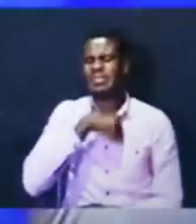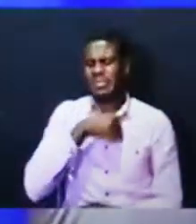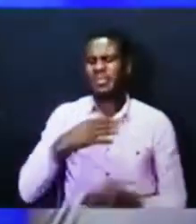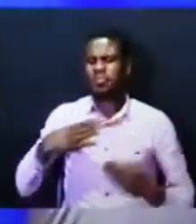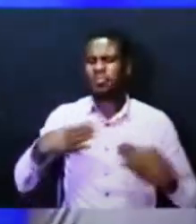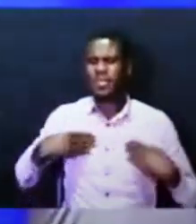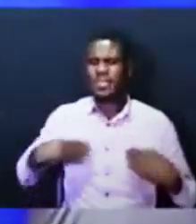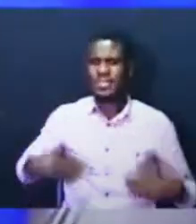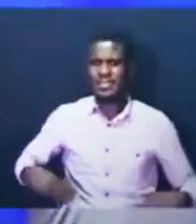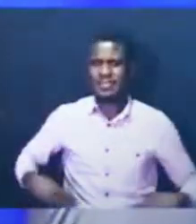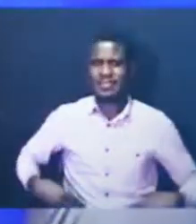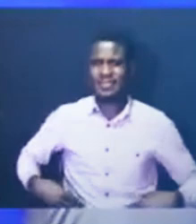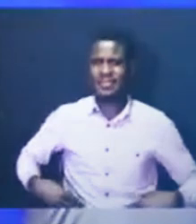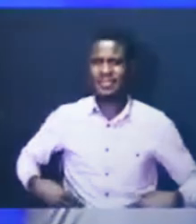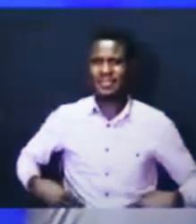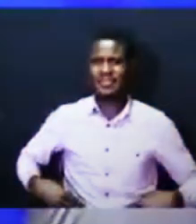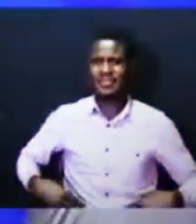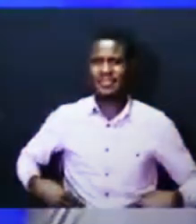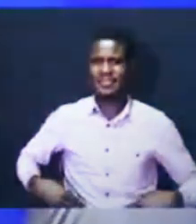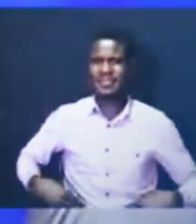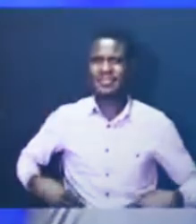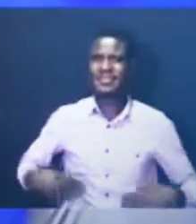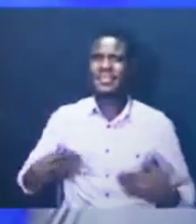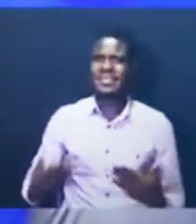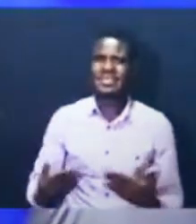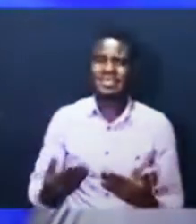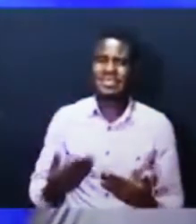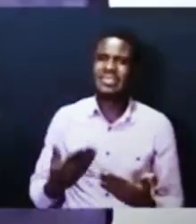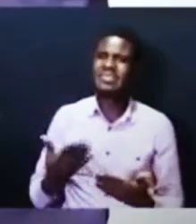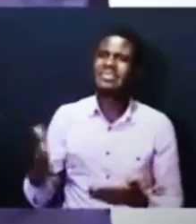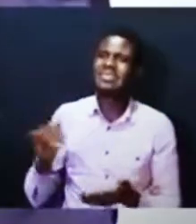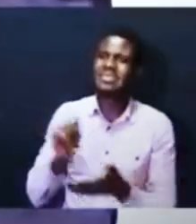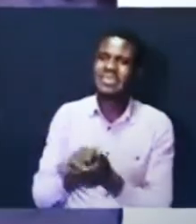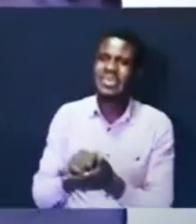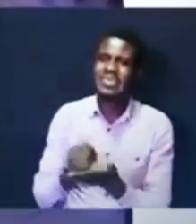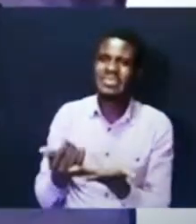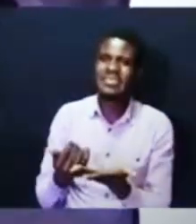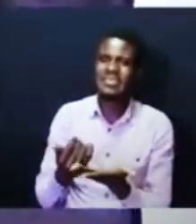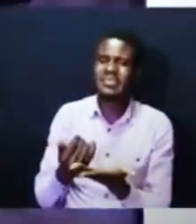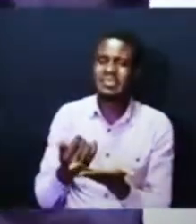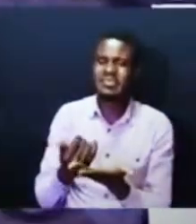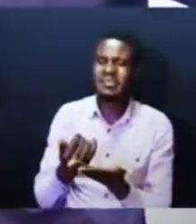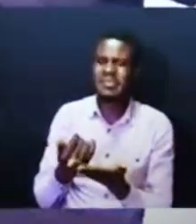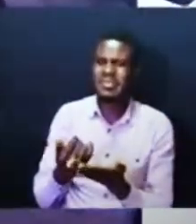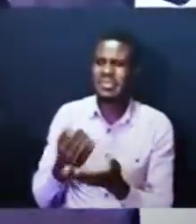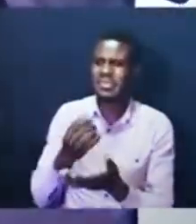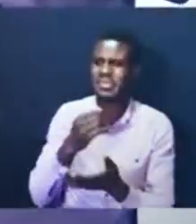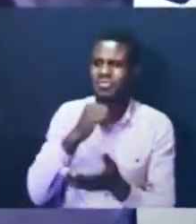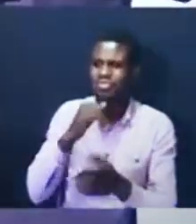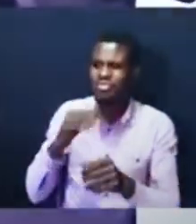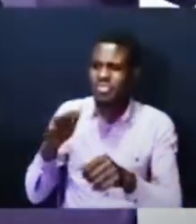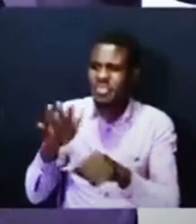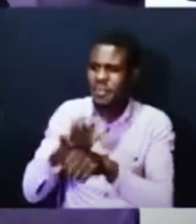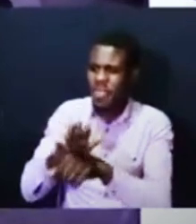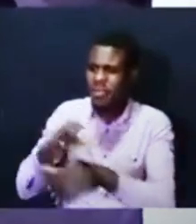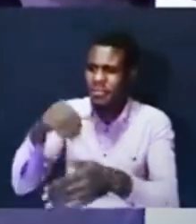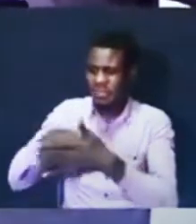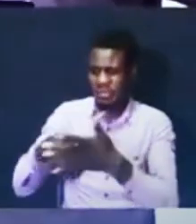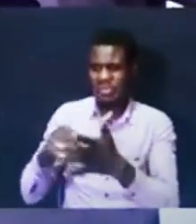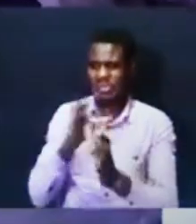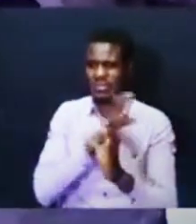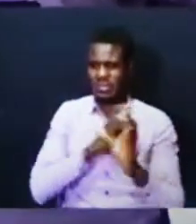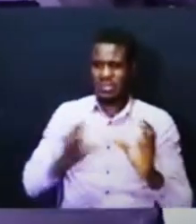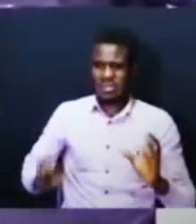se ye she ye nipadua mu that which is lacking in the affliction of Christ. Nia ashire ewo Kristo ni yawdie